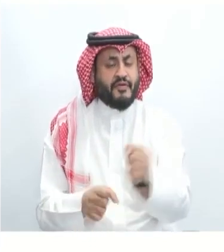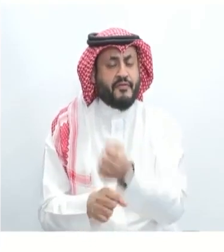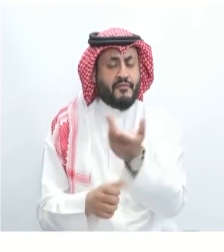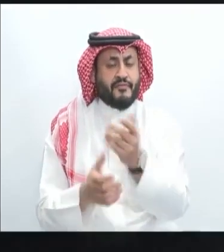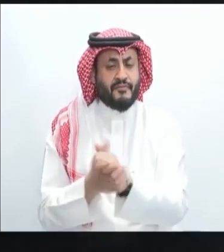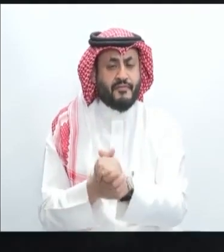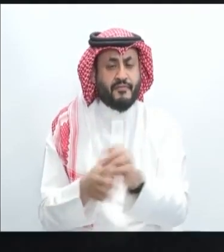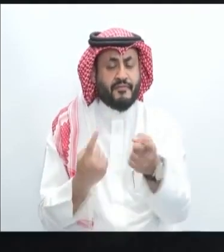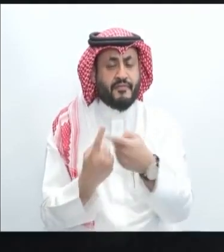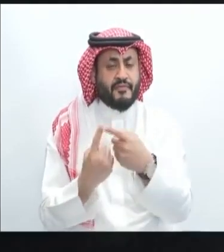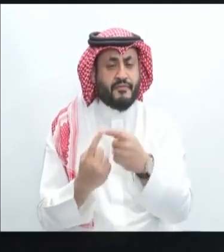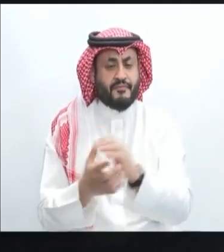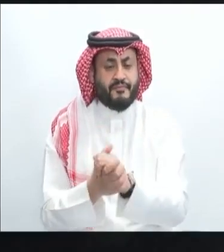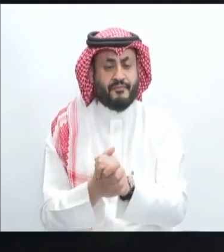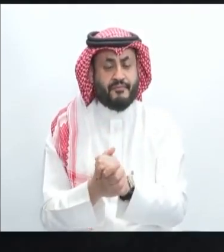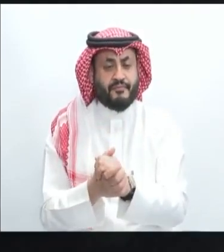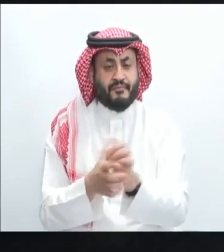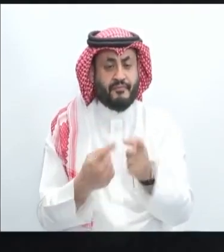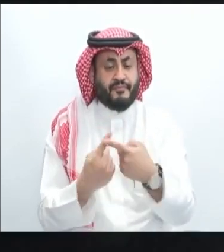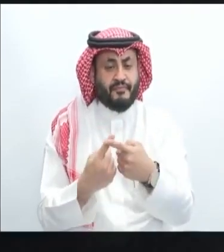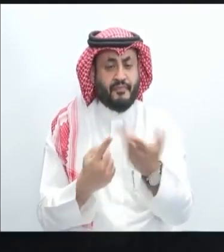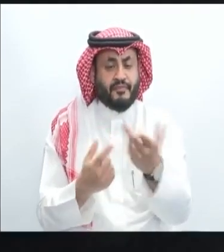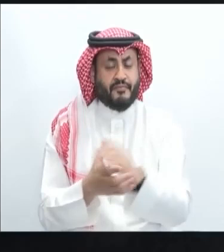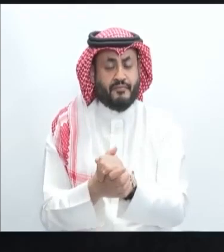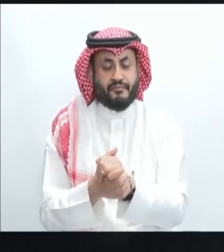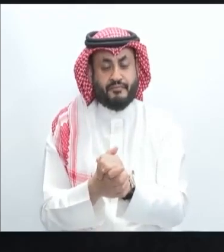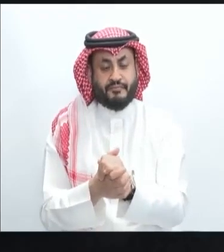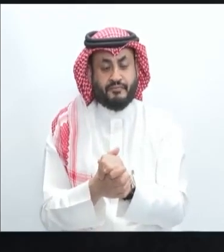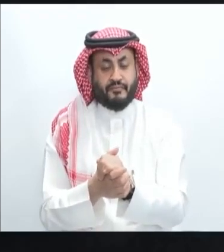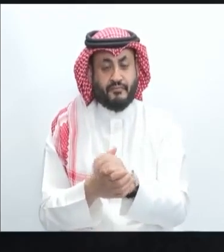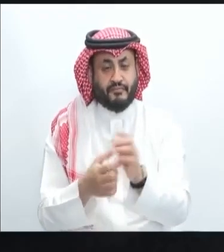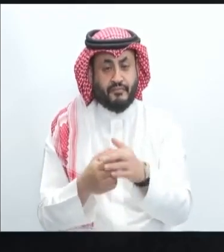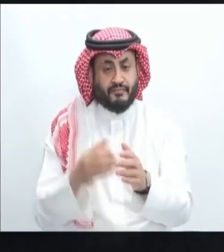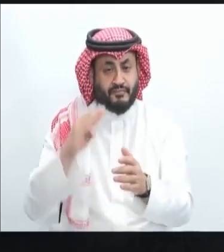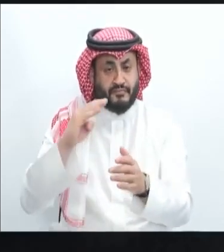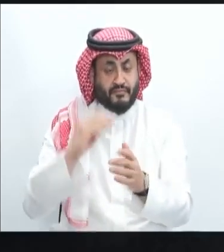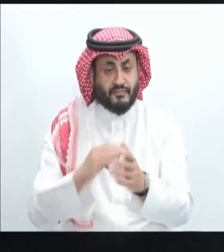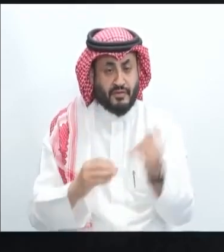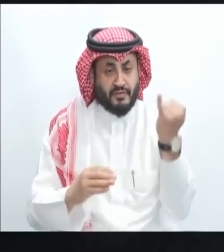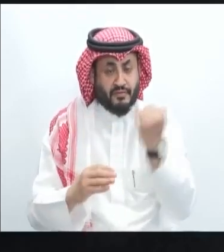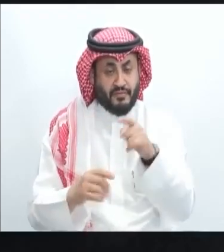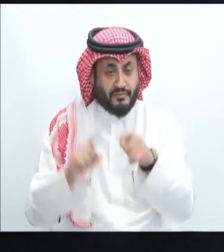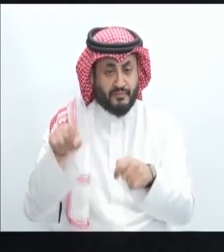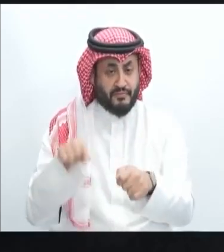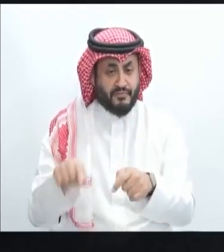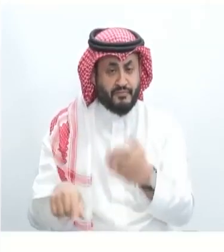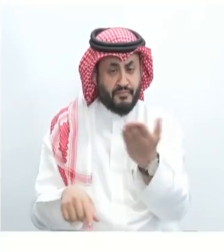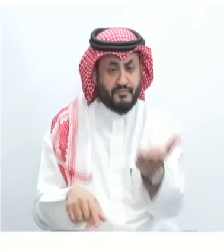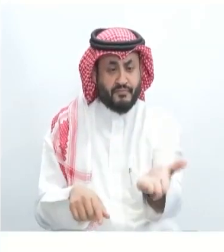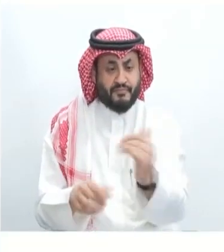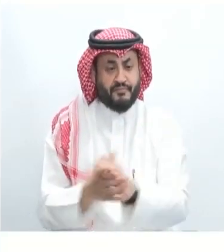do with the first lesson or the beginning of this lesson is to answer one important question, which